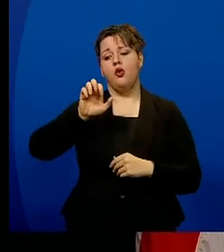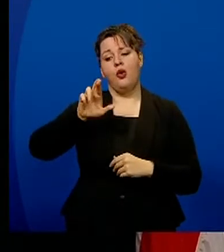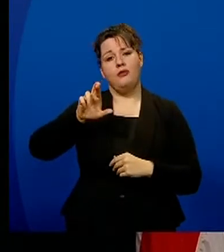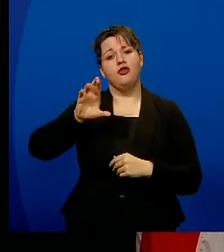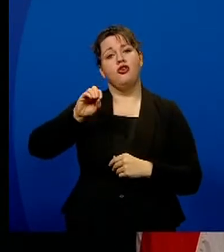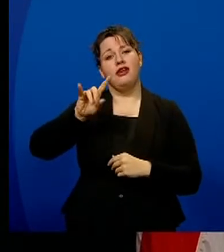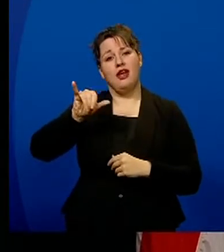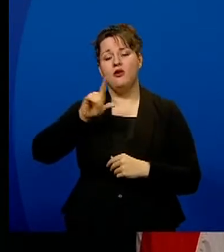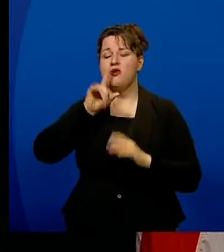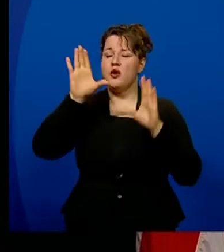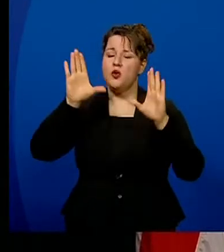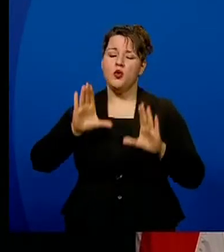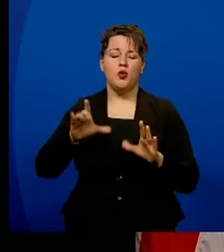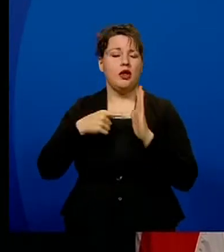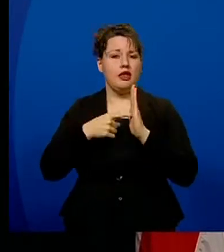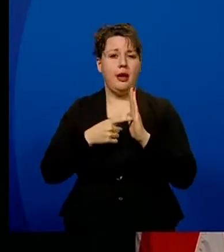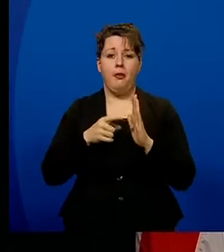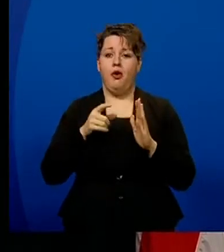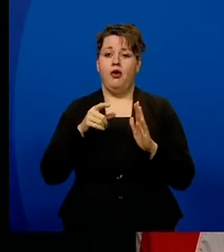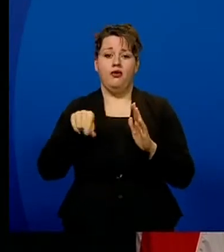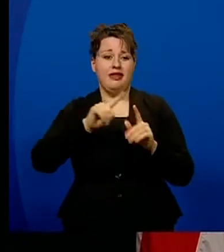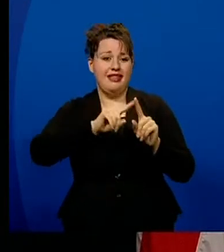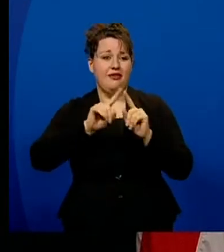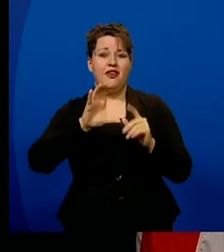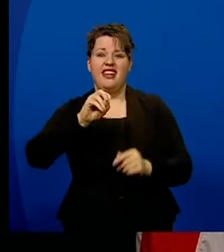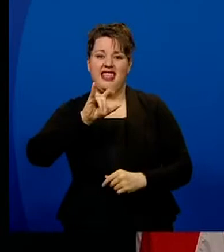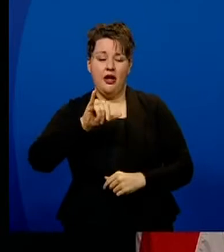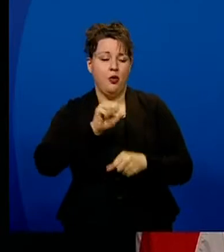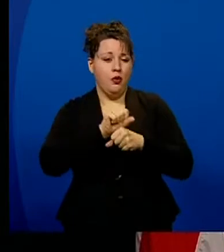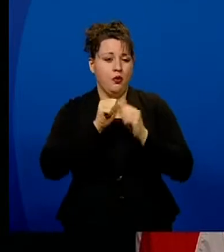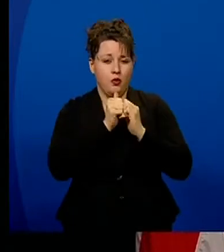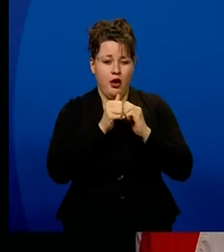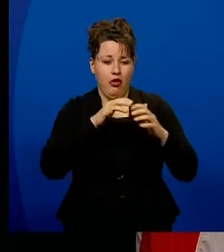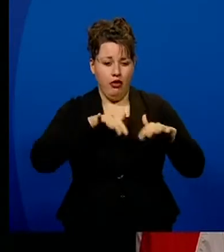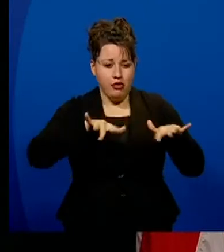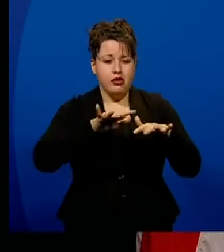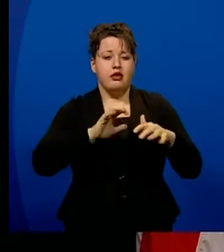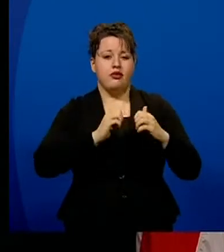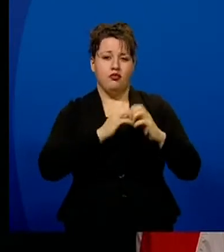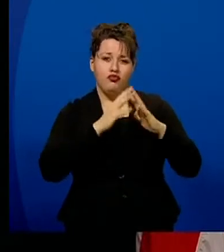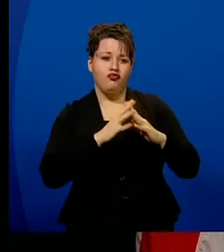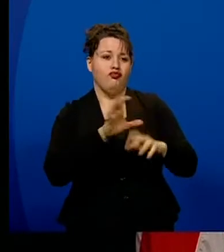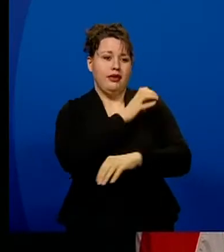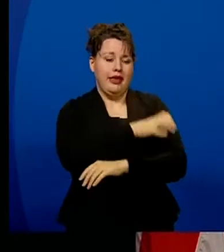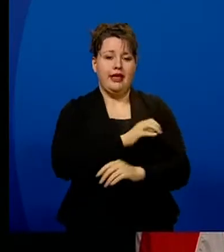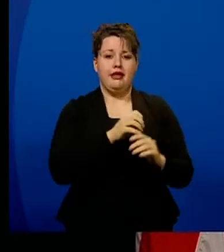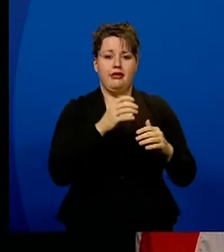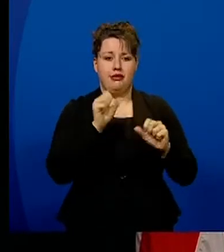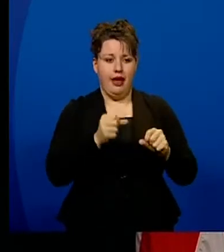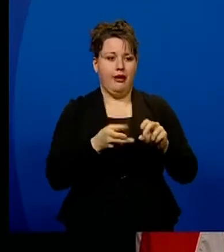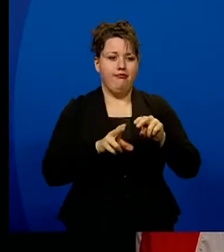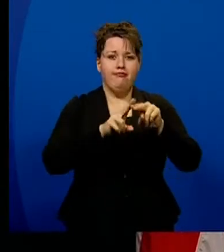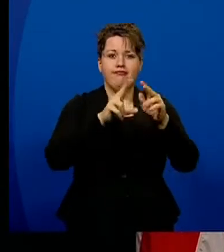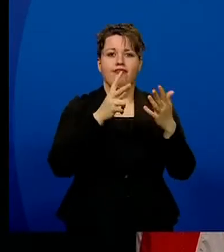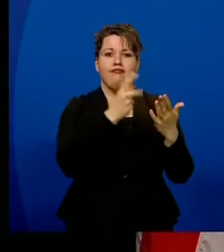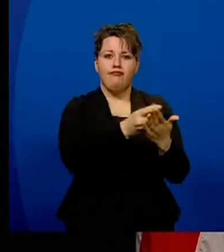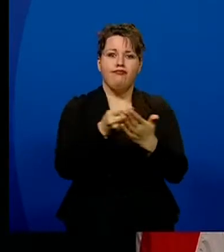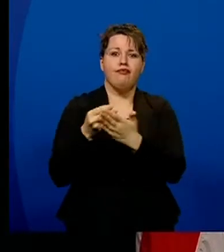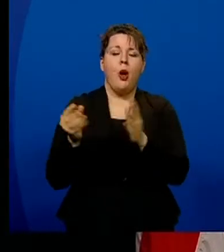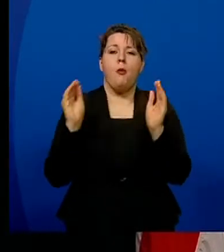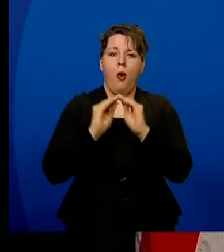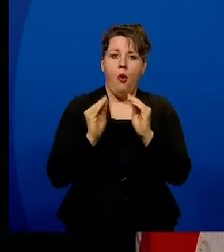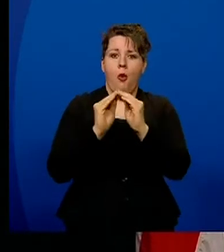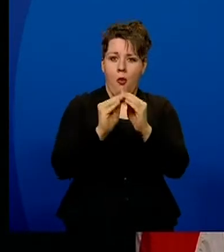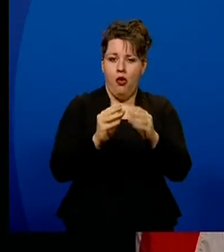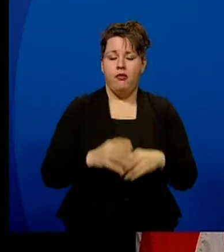how communities are working together to put the infrastructure and processes in place so that they can continue to scale up vaccination efforts